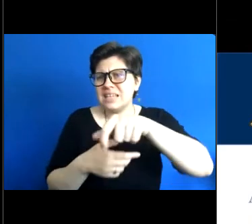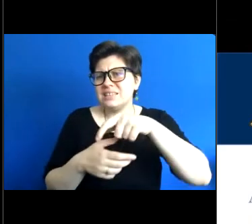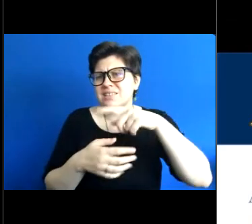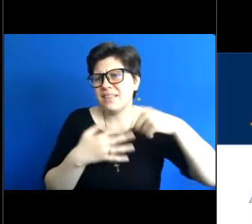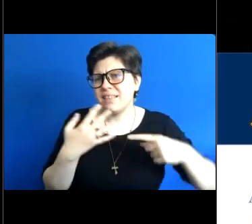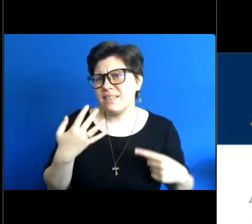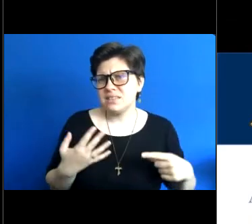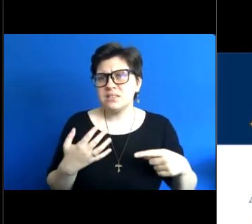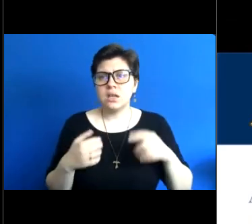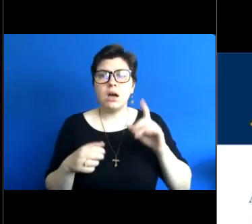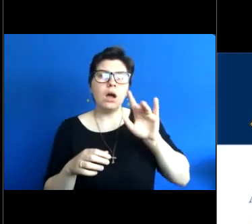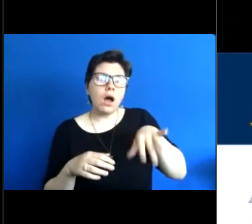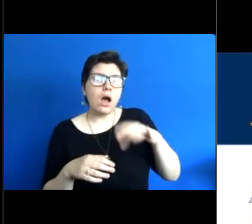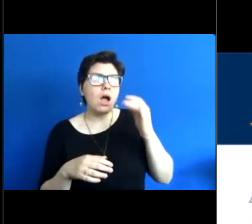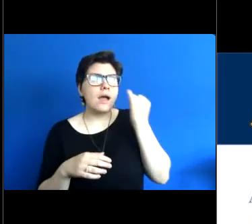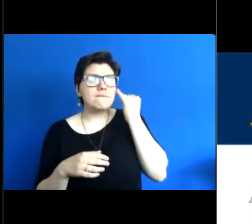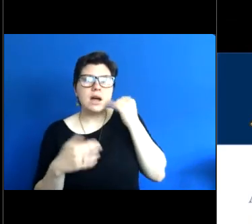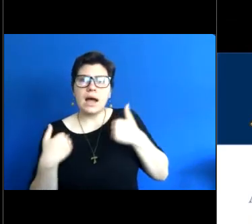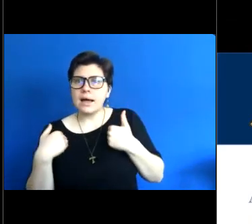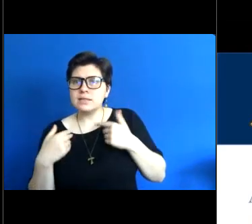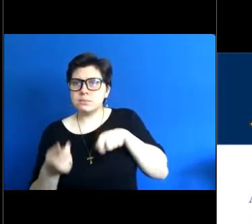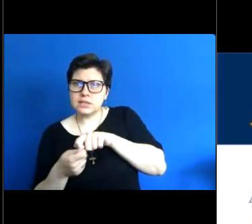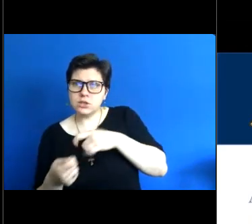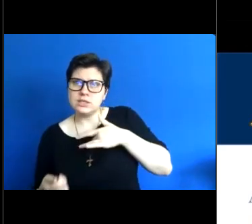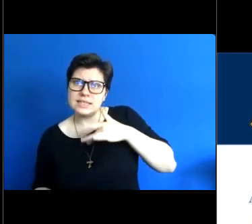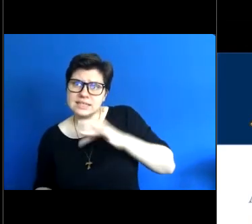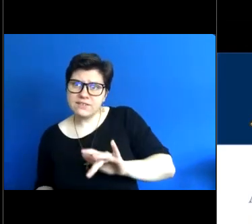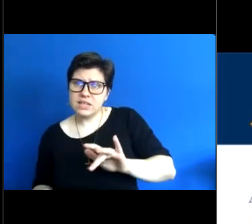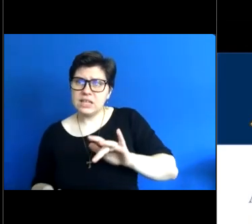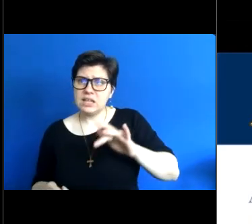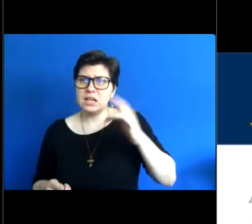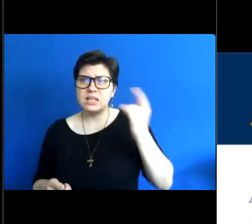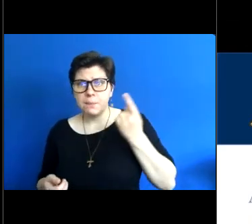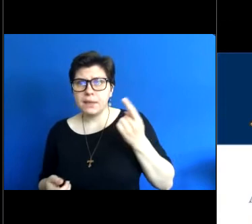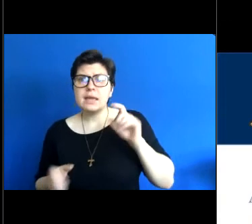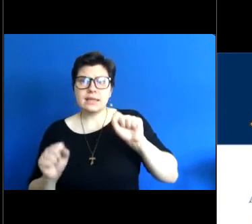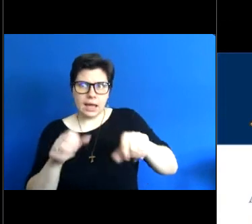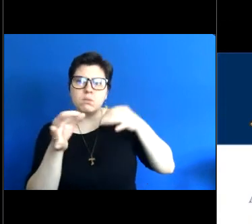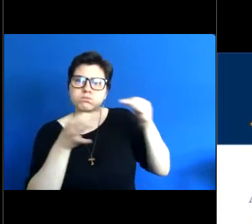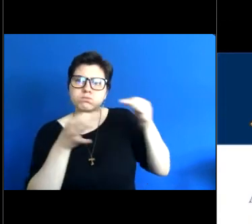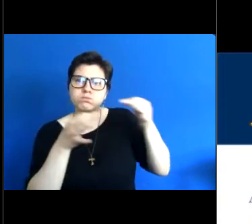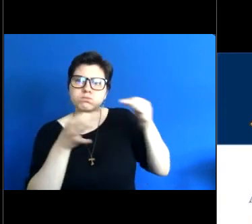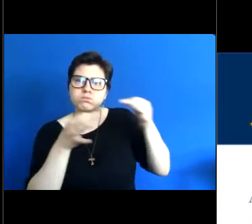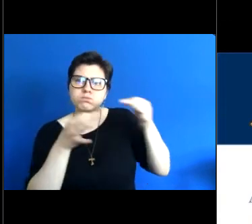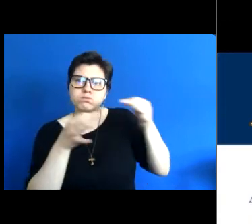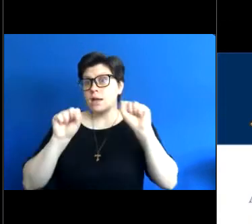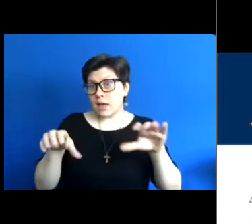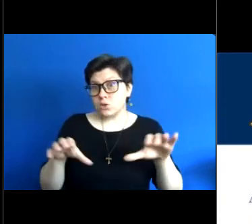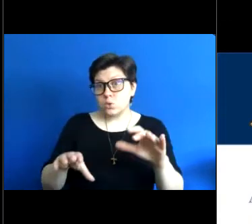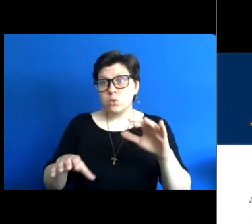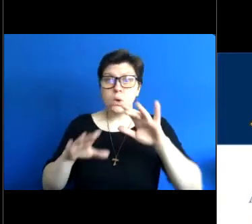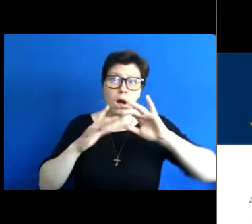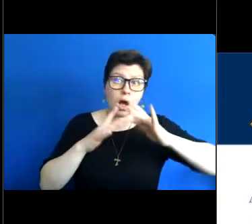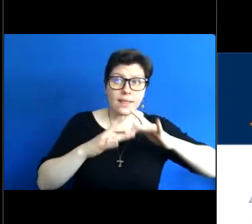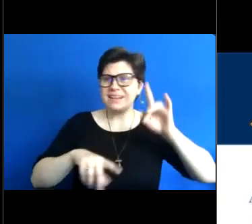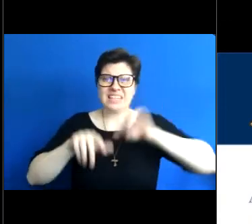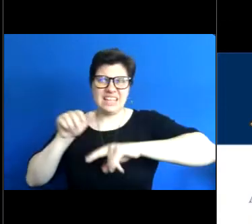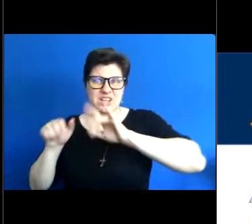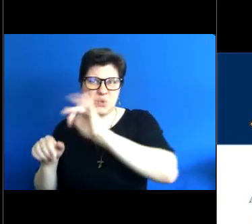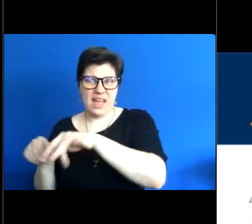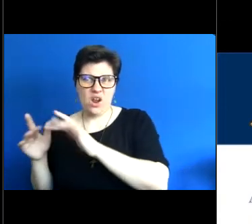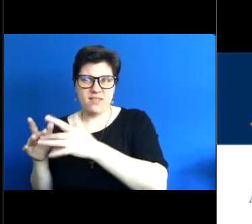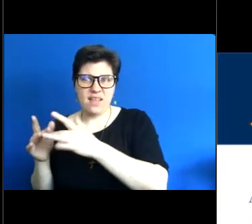tell us if a child has a particular sensitivity to something, if they can or cannot do something online. The parent is really